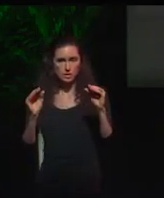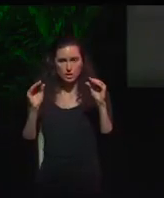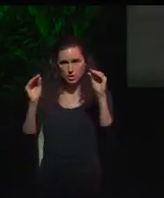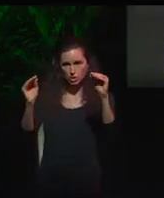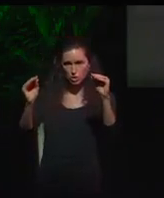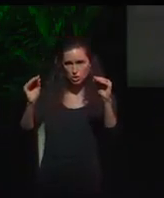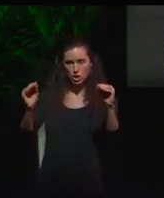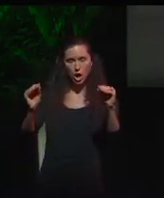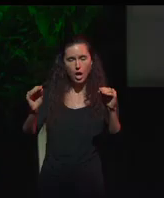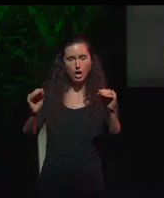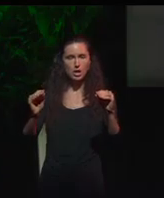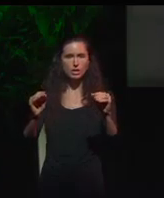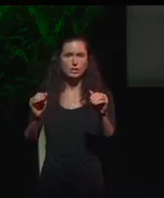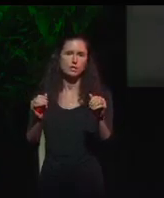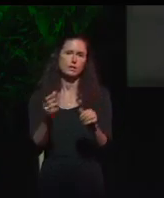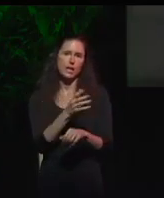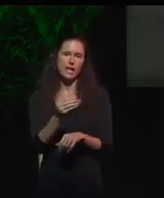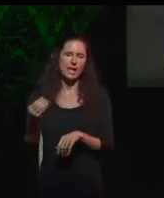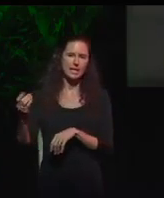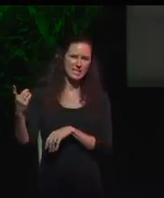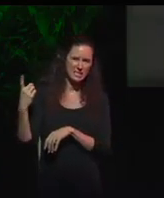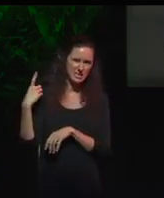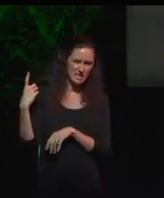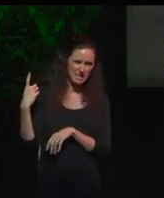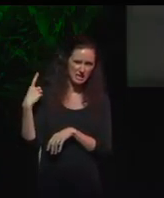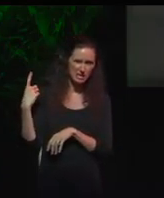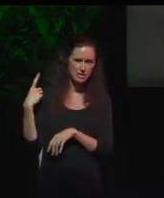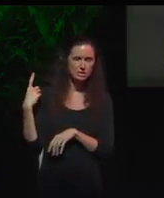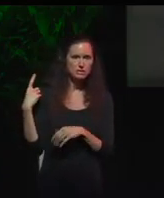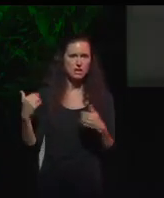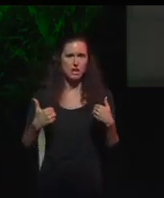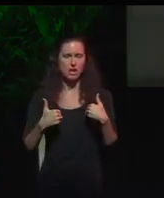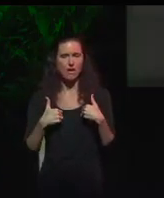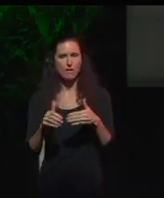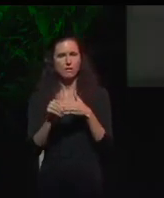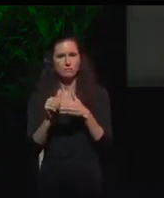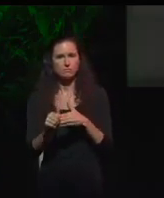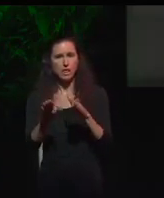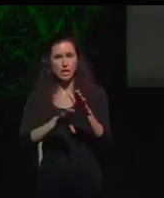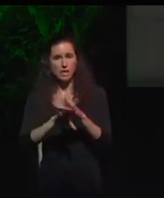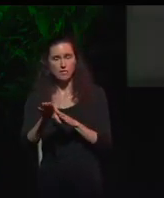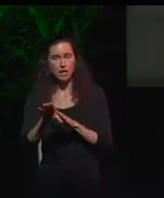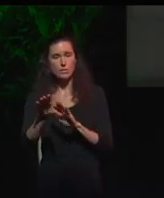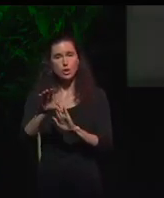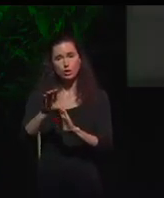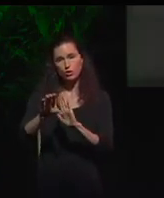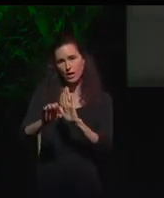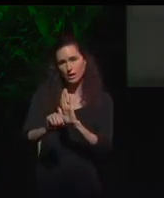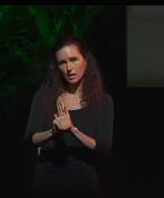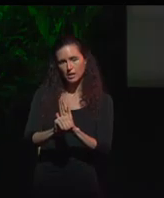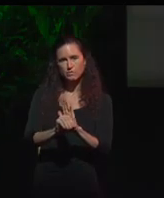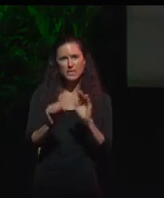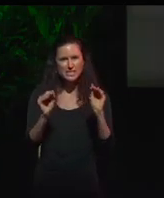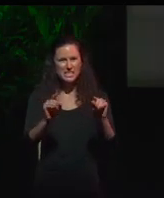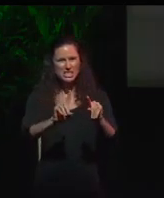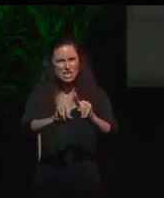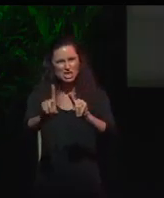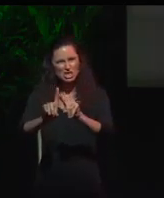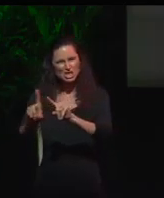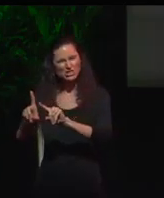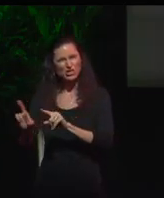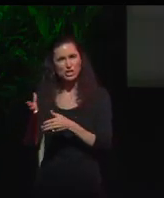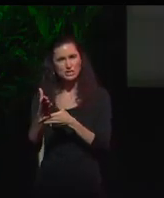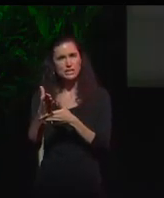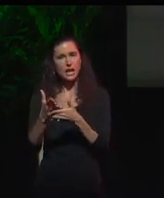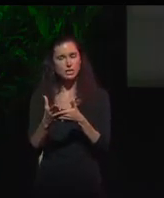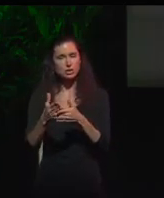who are led by deans. And those professors have developed curriculum, and then they teach the curriculum in different sections,